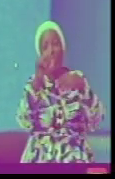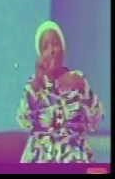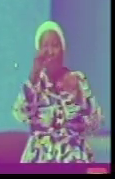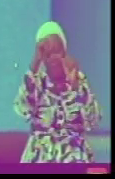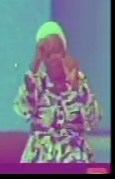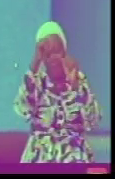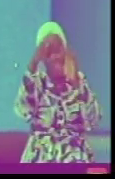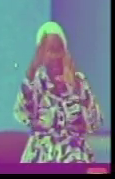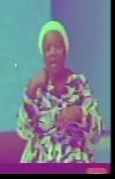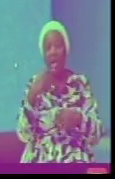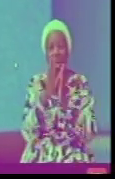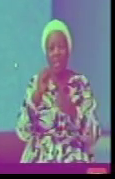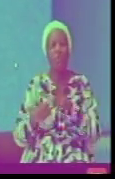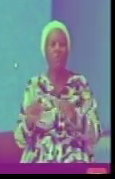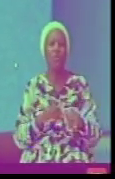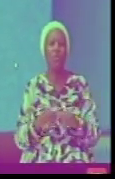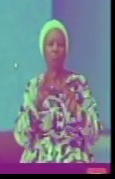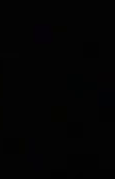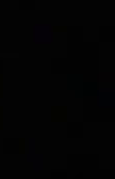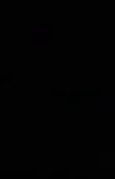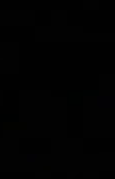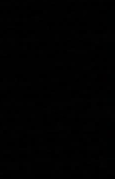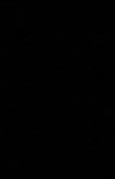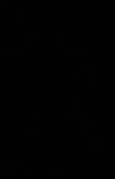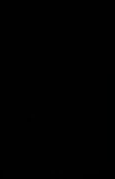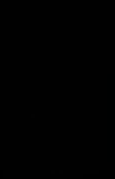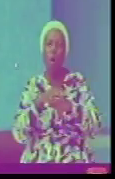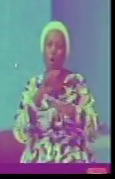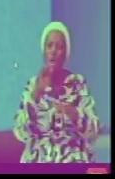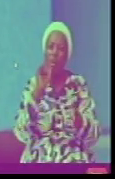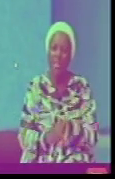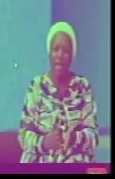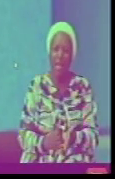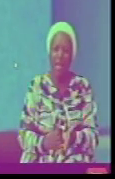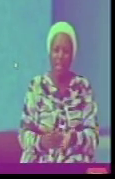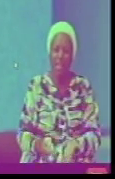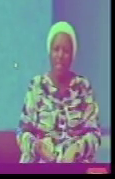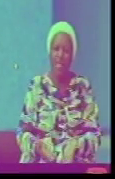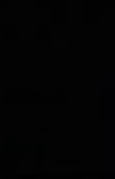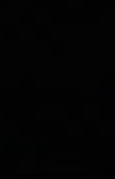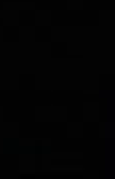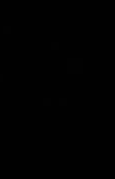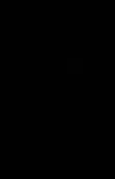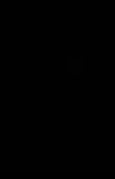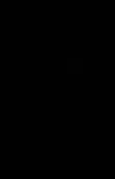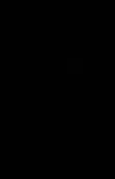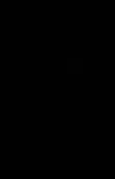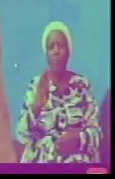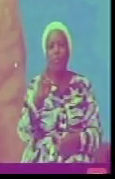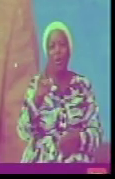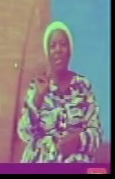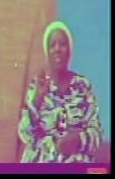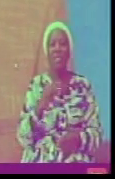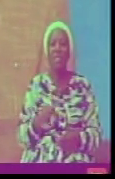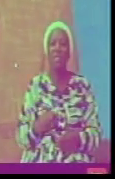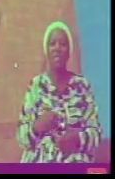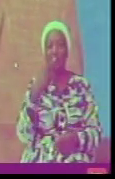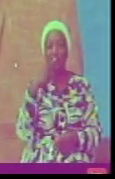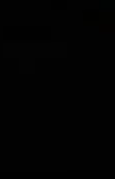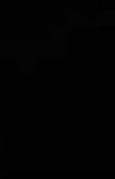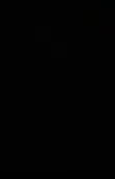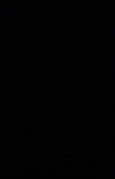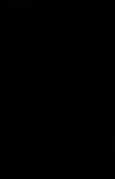they did what the Heavenly Father told them to do. Look on that